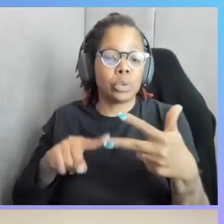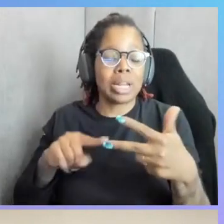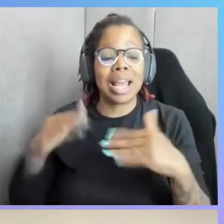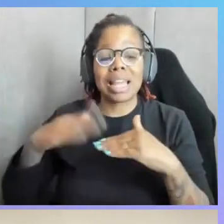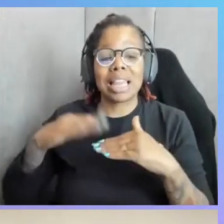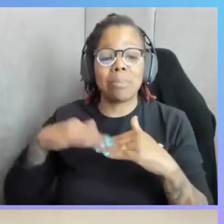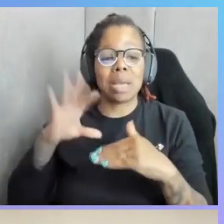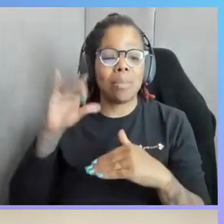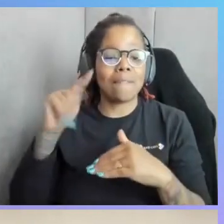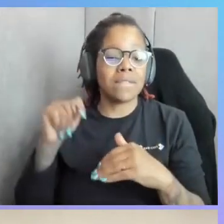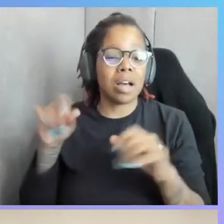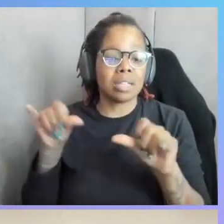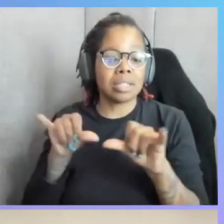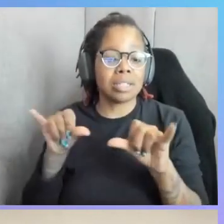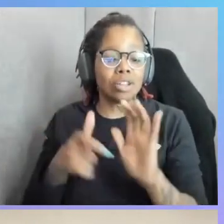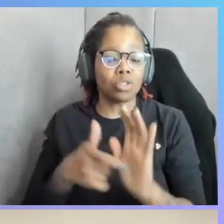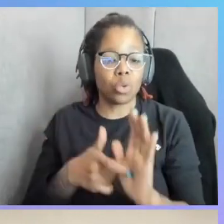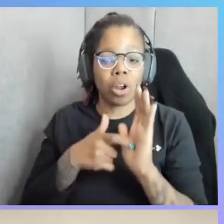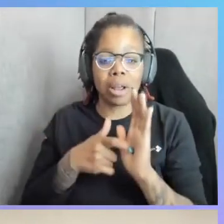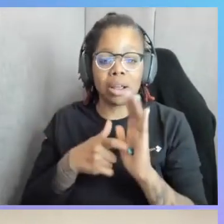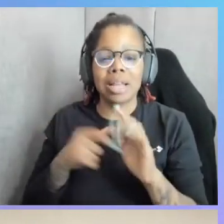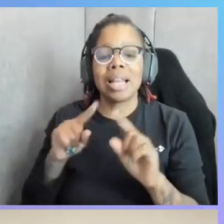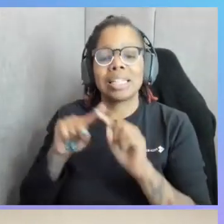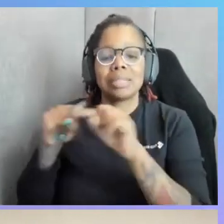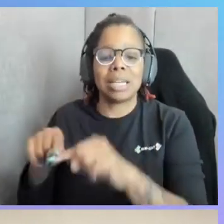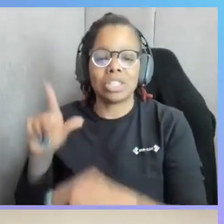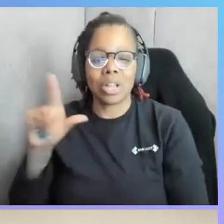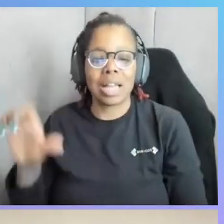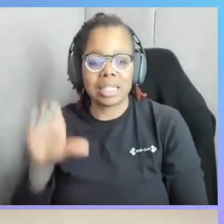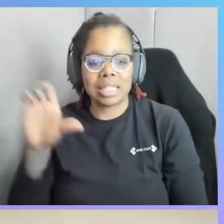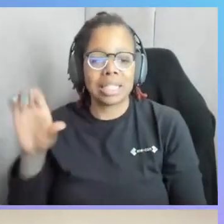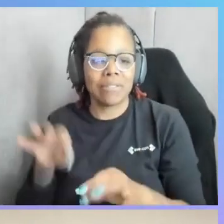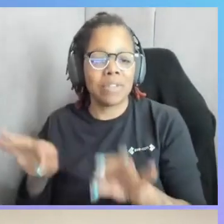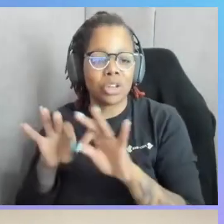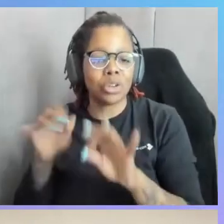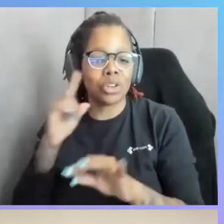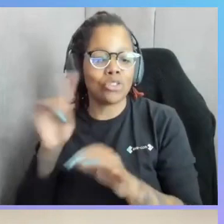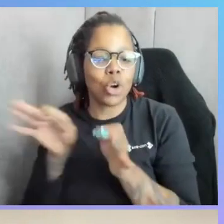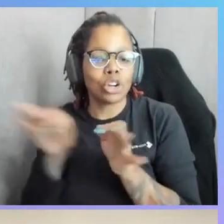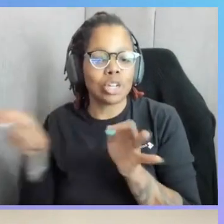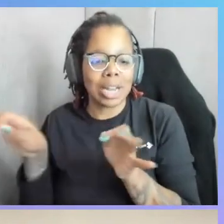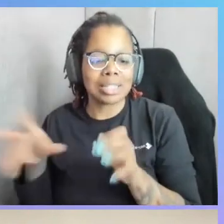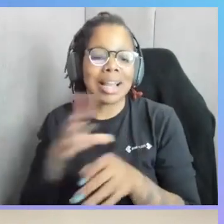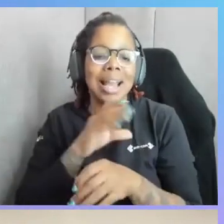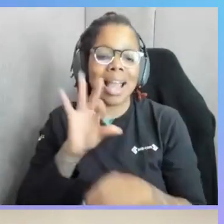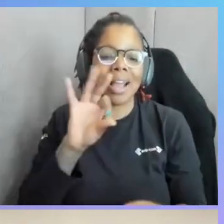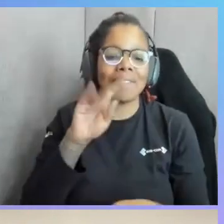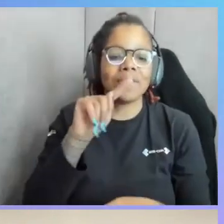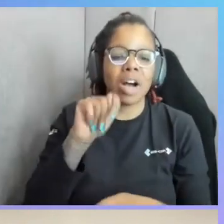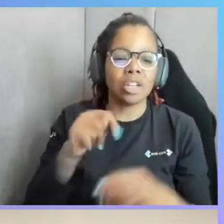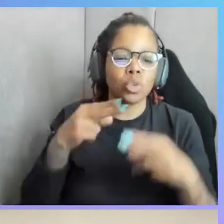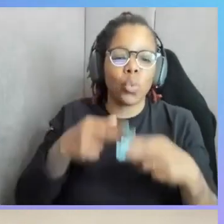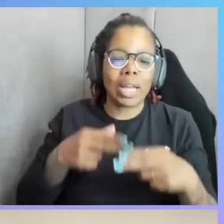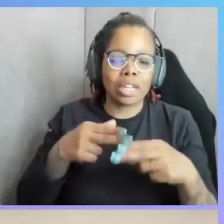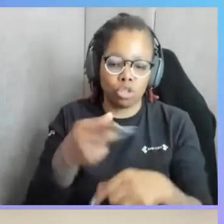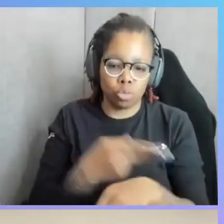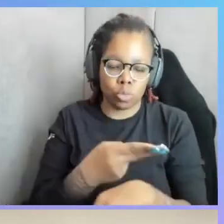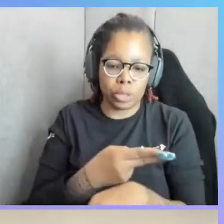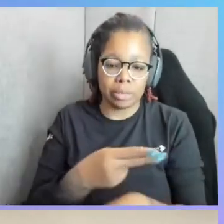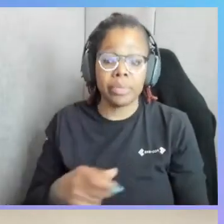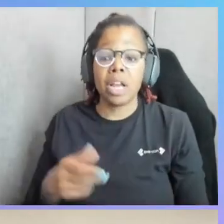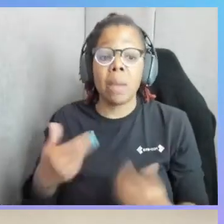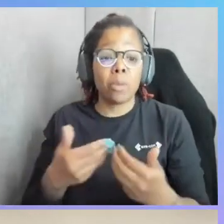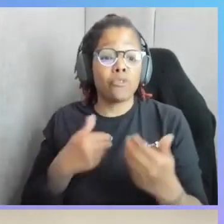size requirement is based on the LC value of your text and the font weight you are using. Before we dissect